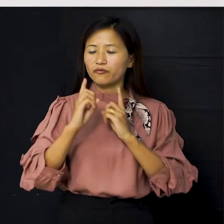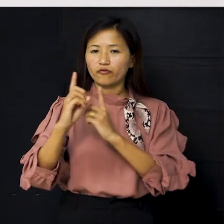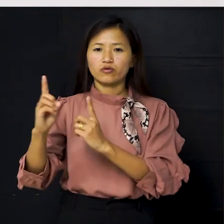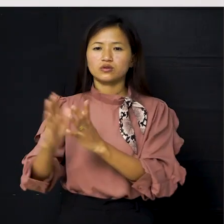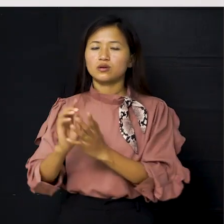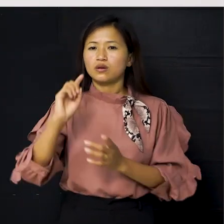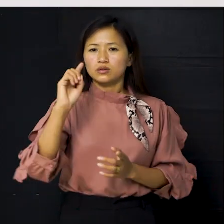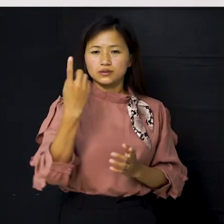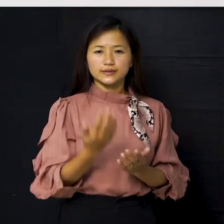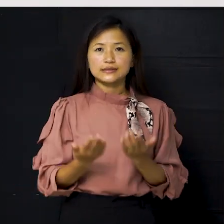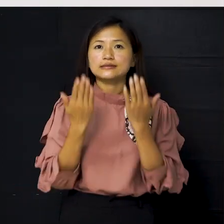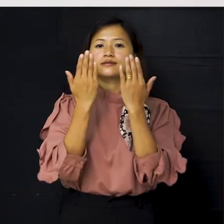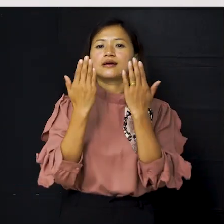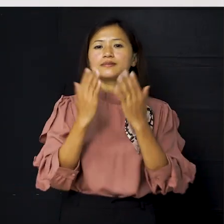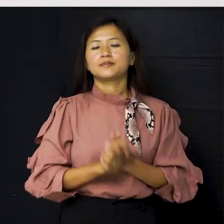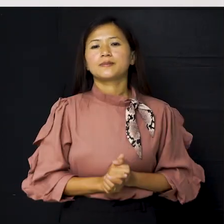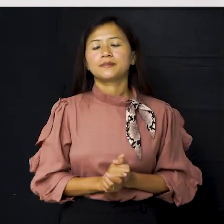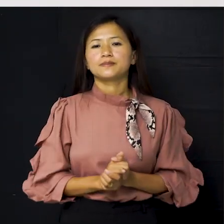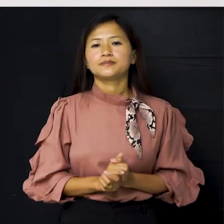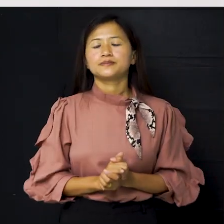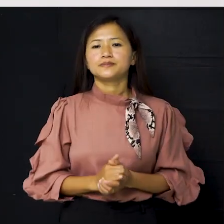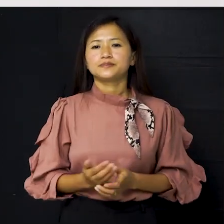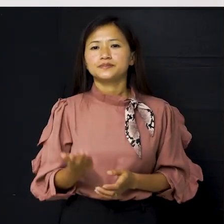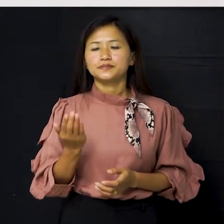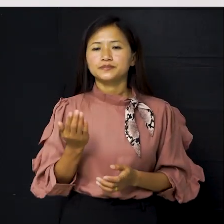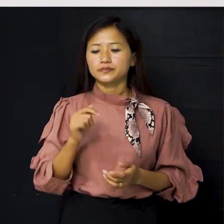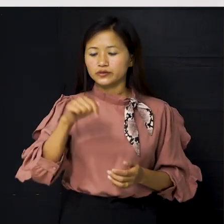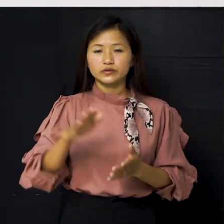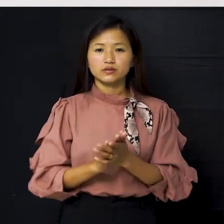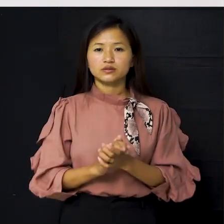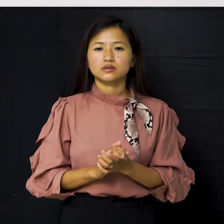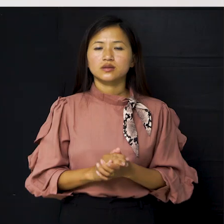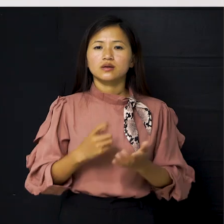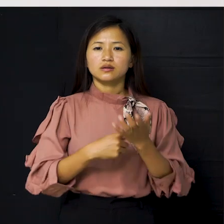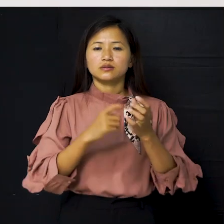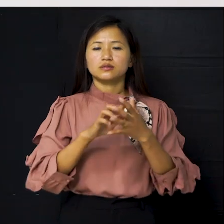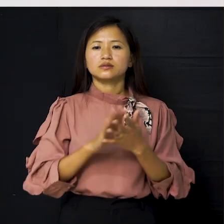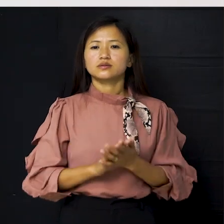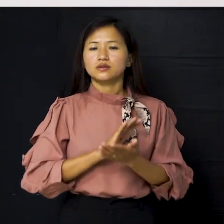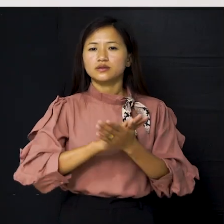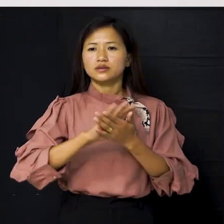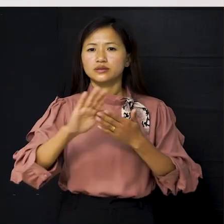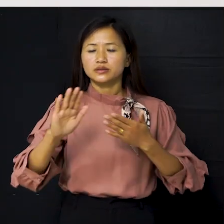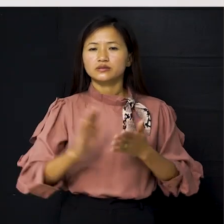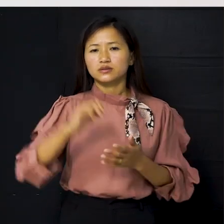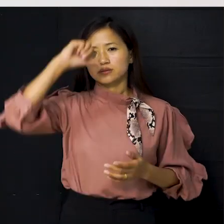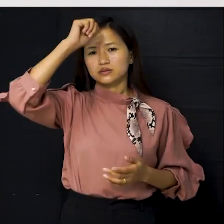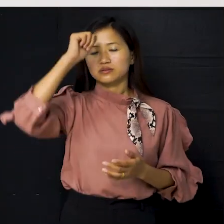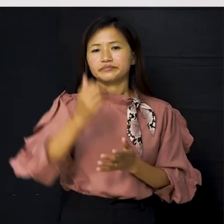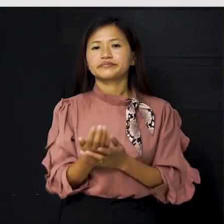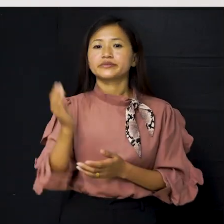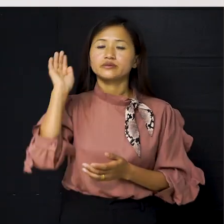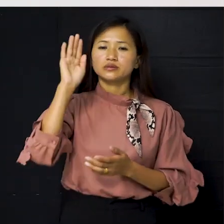only Islam. So this because of this reason, the Hindus stopped supporting